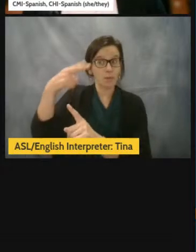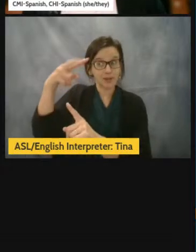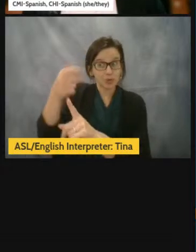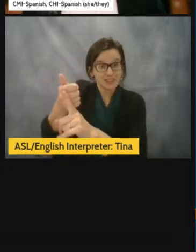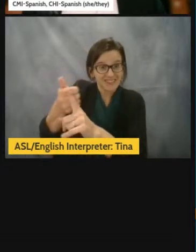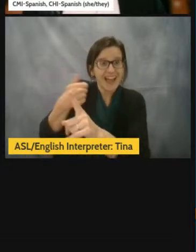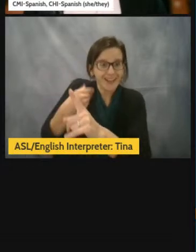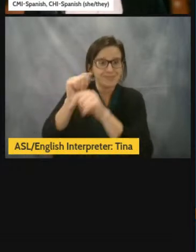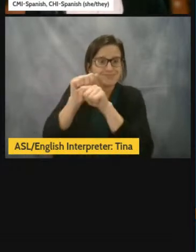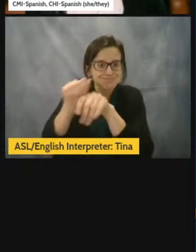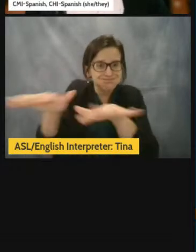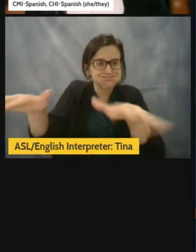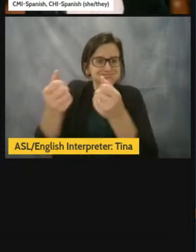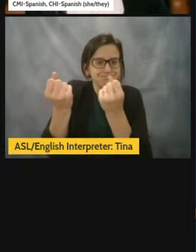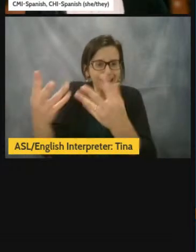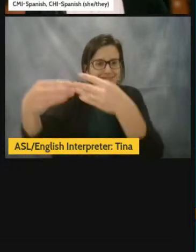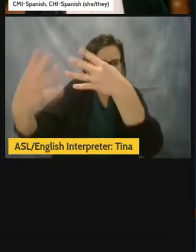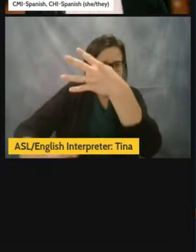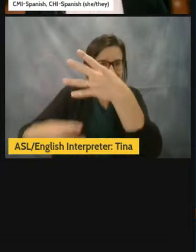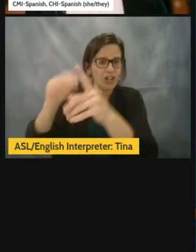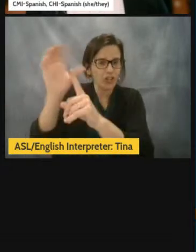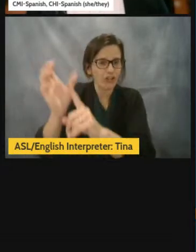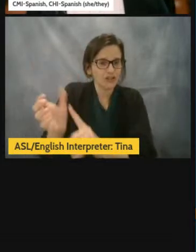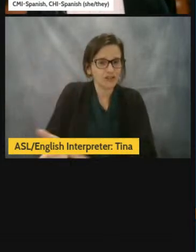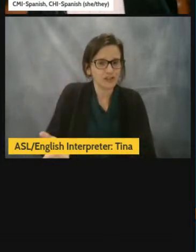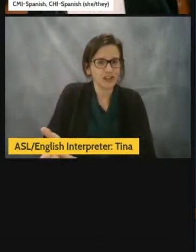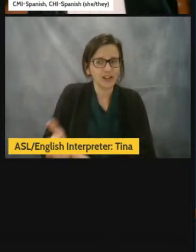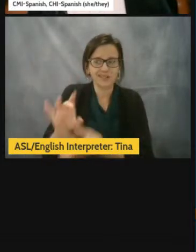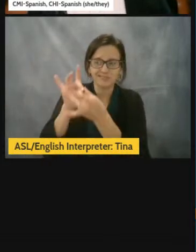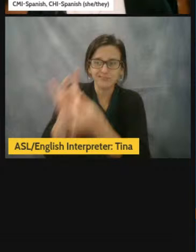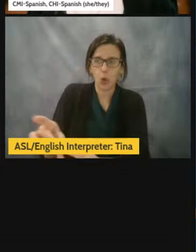isn't just based on where you're from, it's based on other things too.